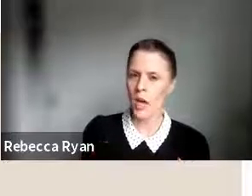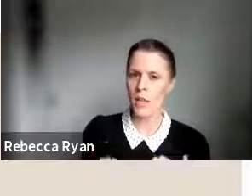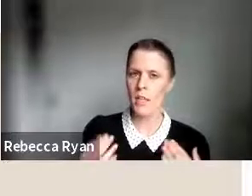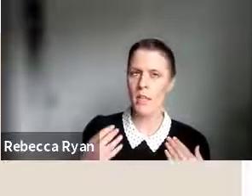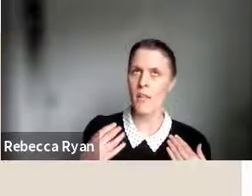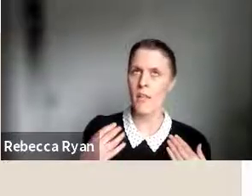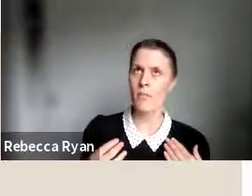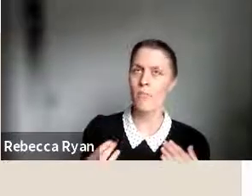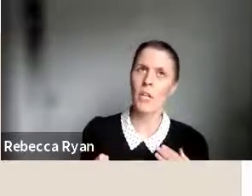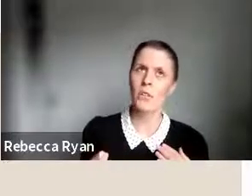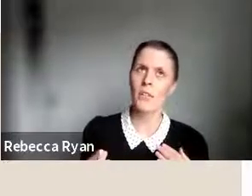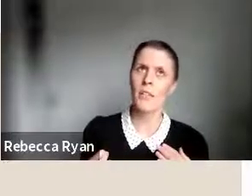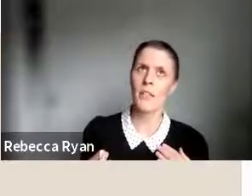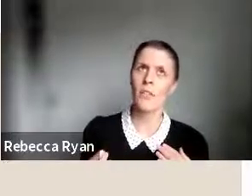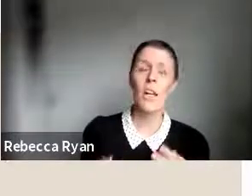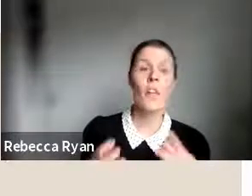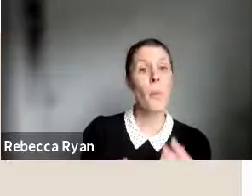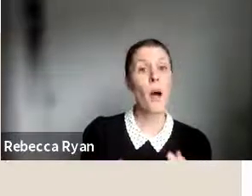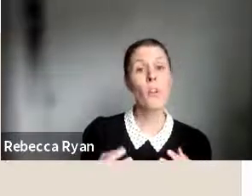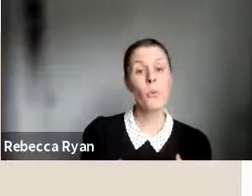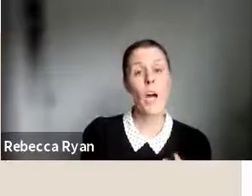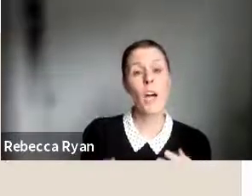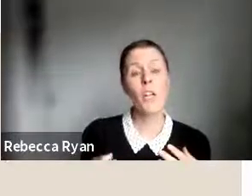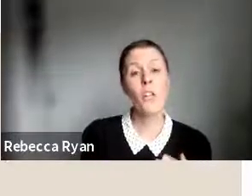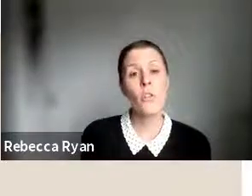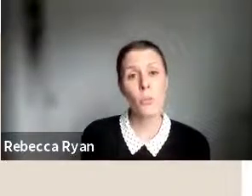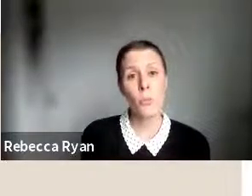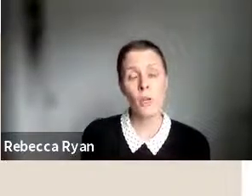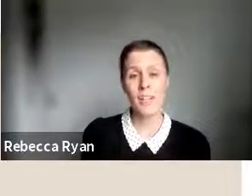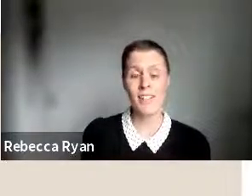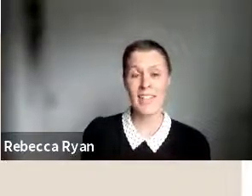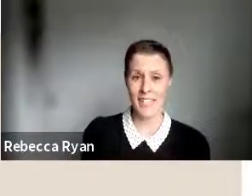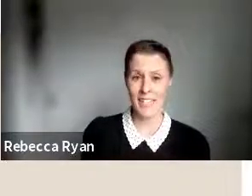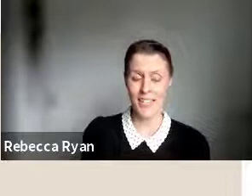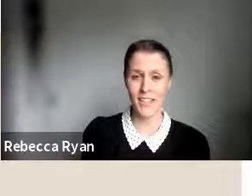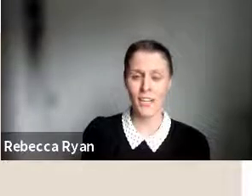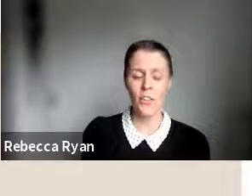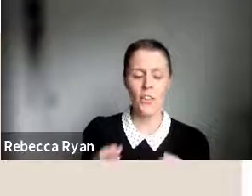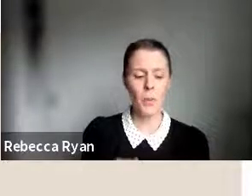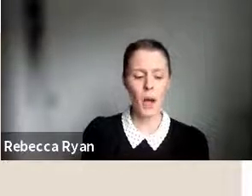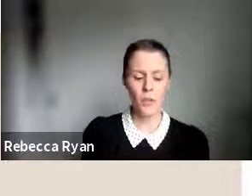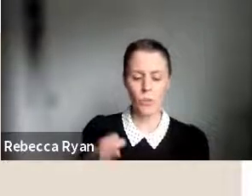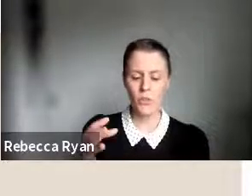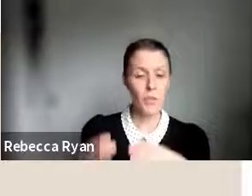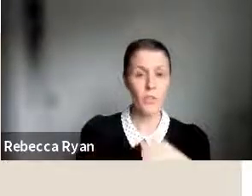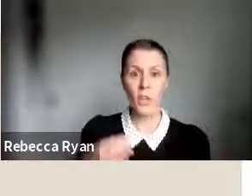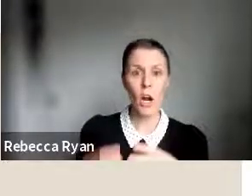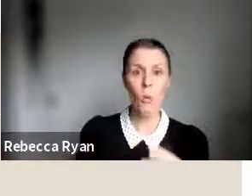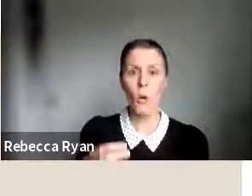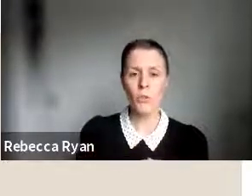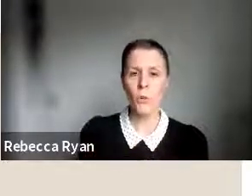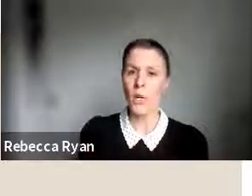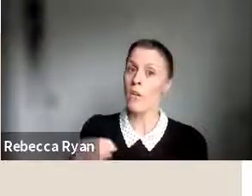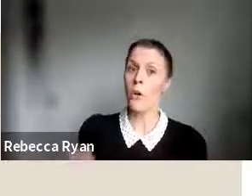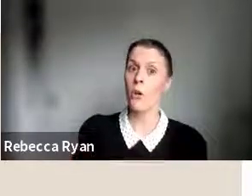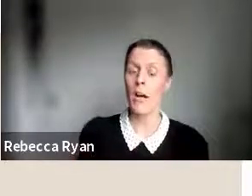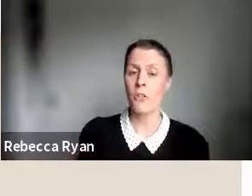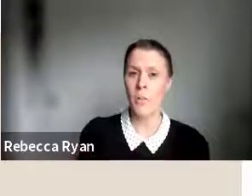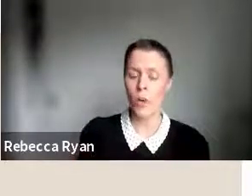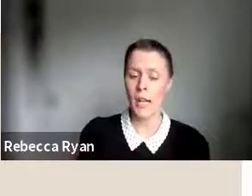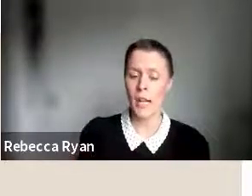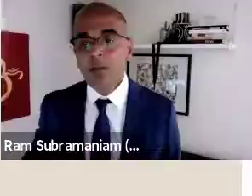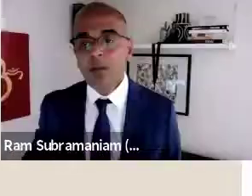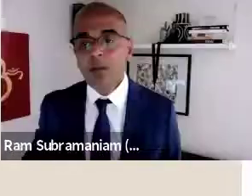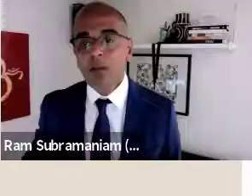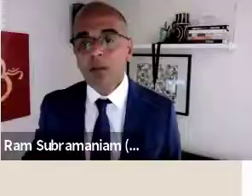pause was not, how should I say this? The pause was not consumer intended. This pause was to figure out what was going on, if there were